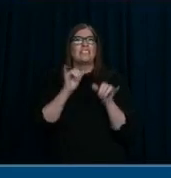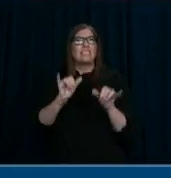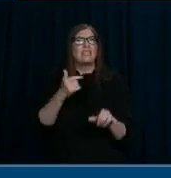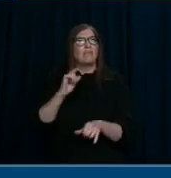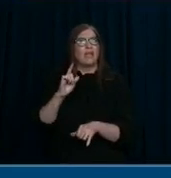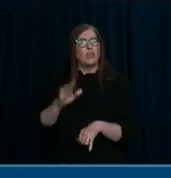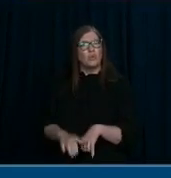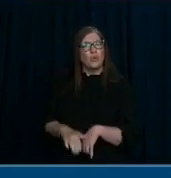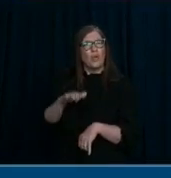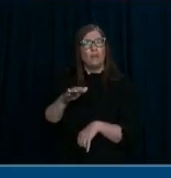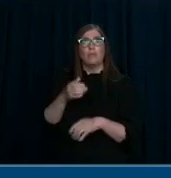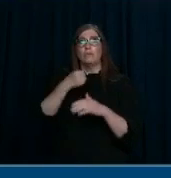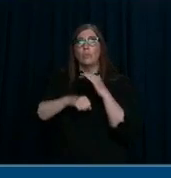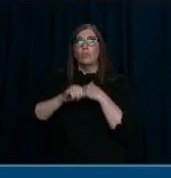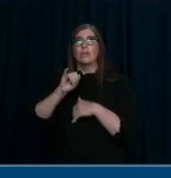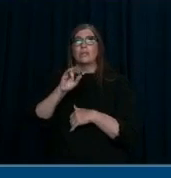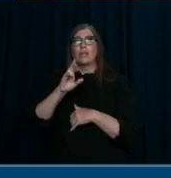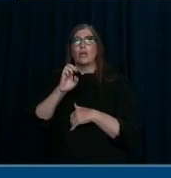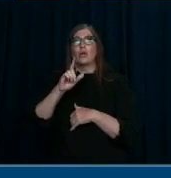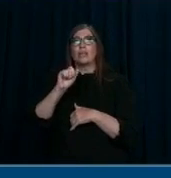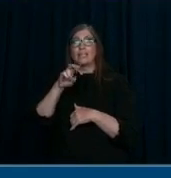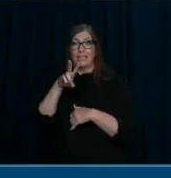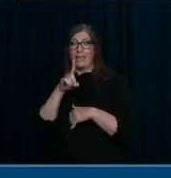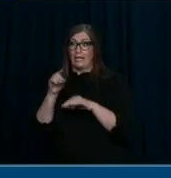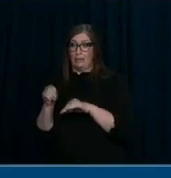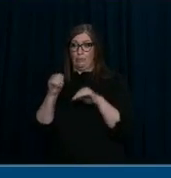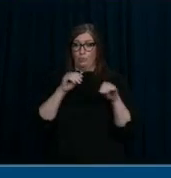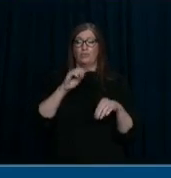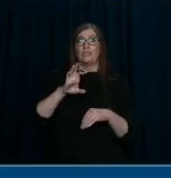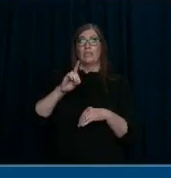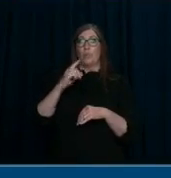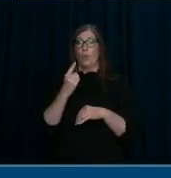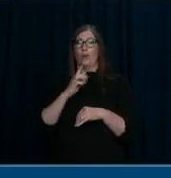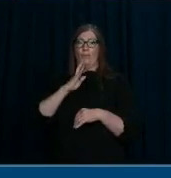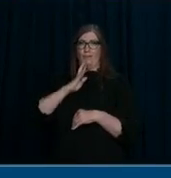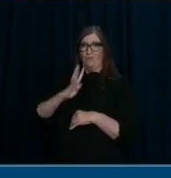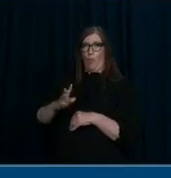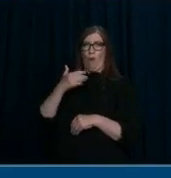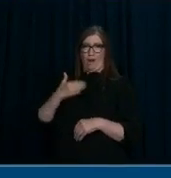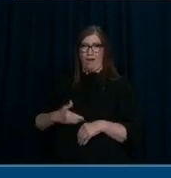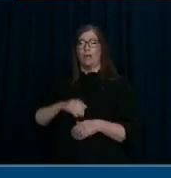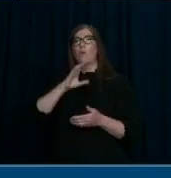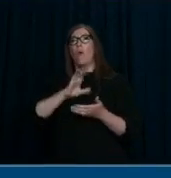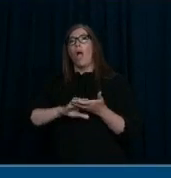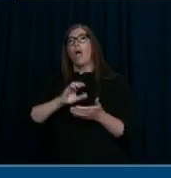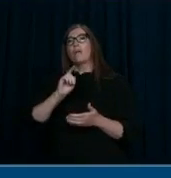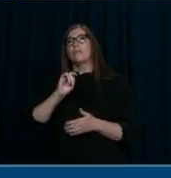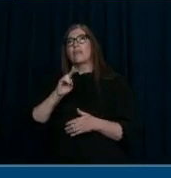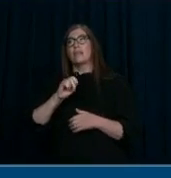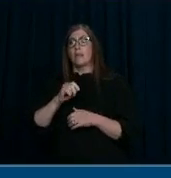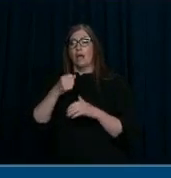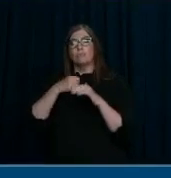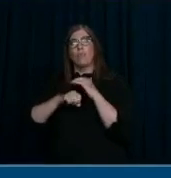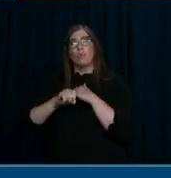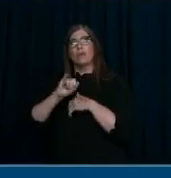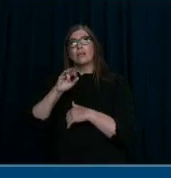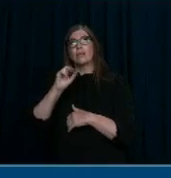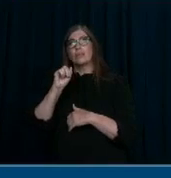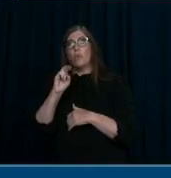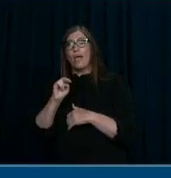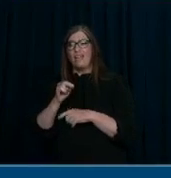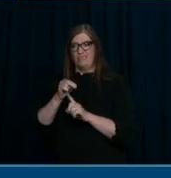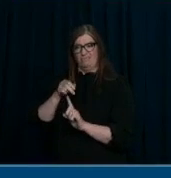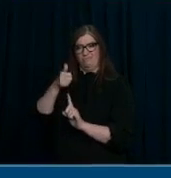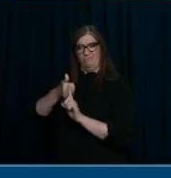up. I was born in Ireland, and I moved to what is now CD-1 when I was 4 years old. My wife, Tina, was born in Iran, and when she was only